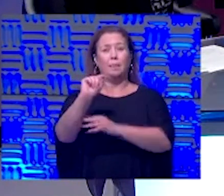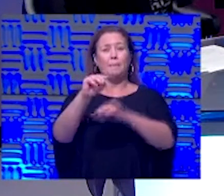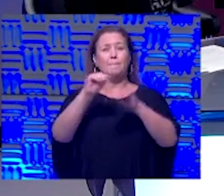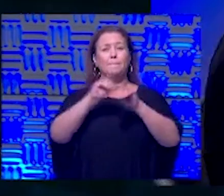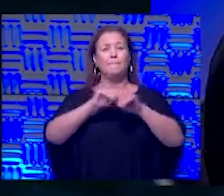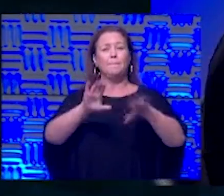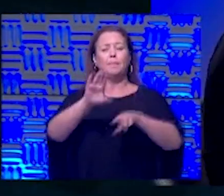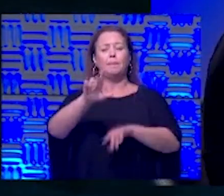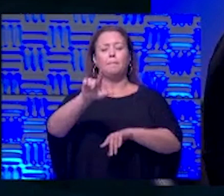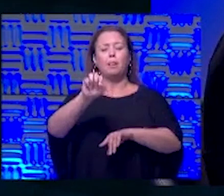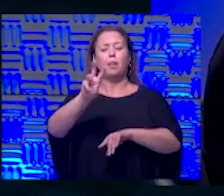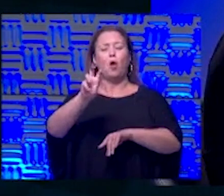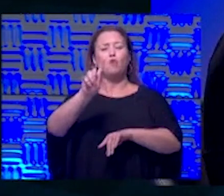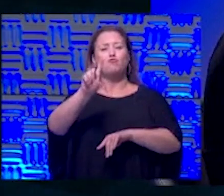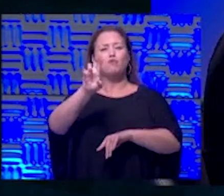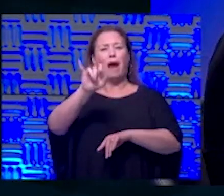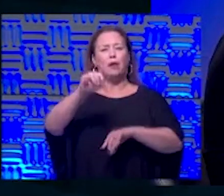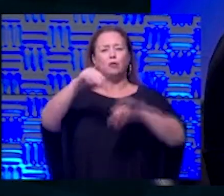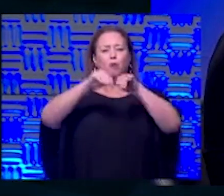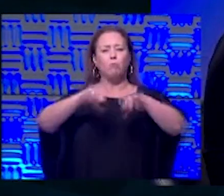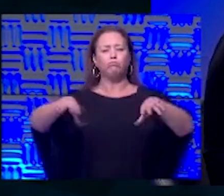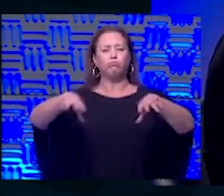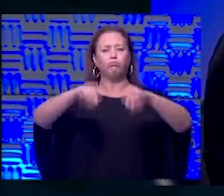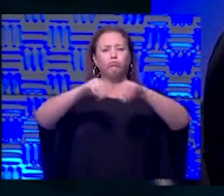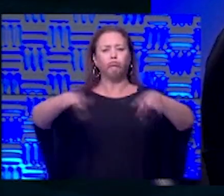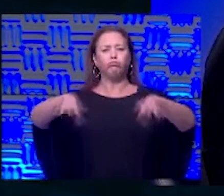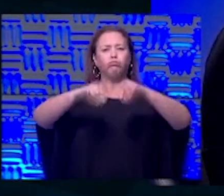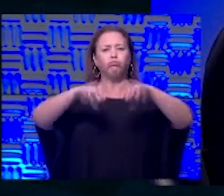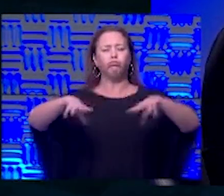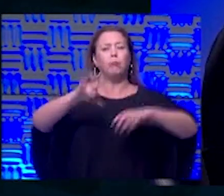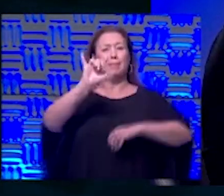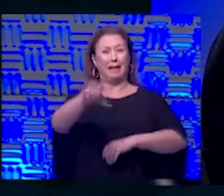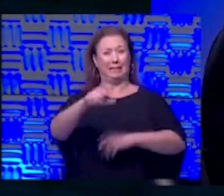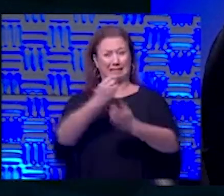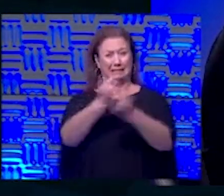dryers safe? Because it's blowing. Yeah. Good question.